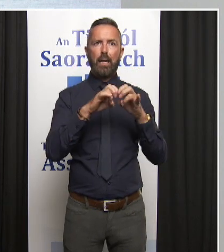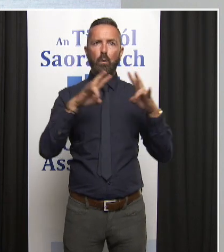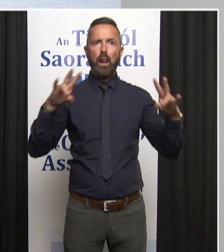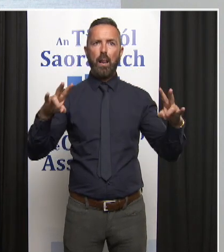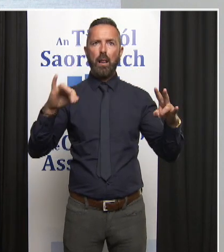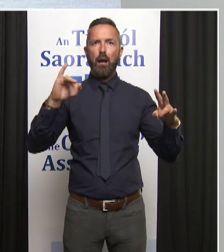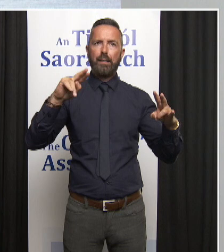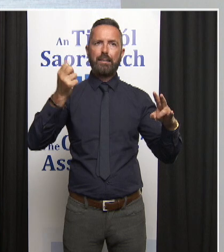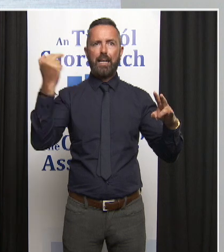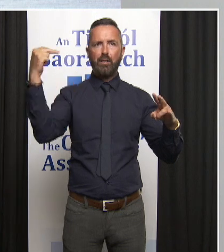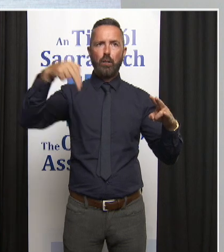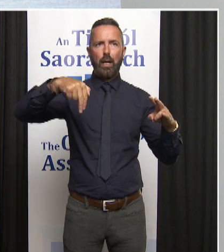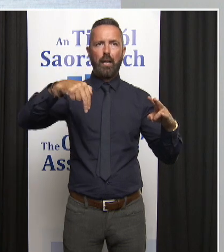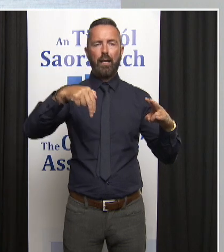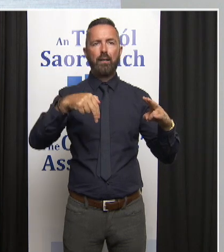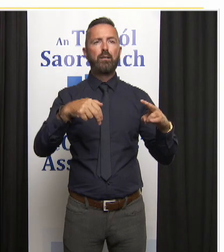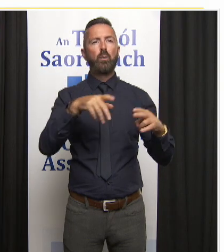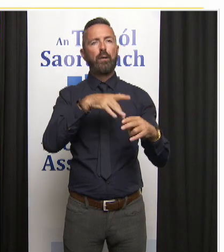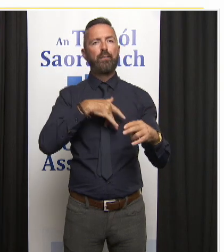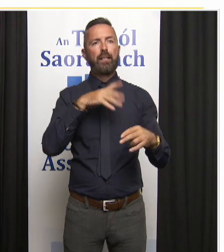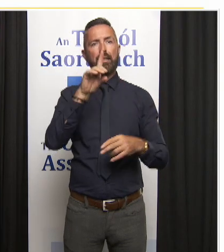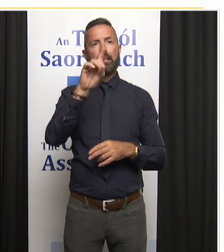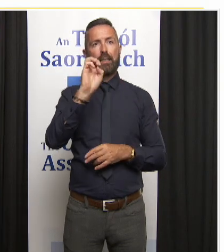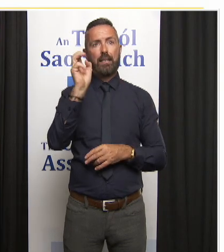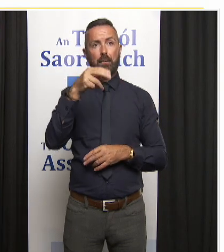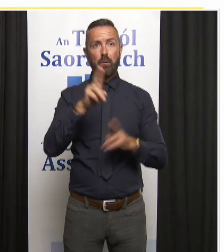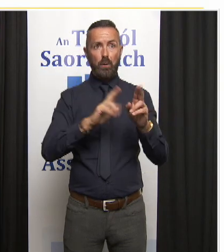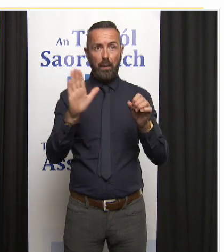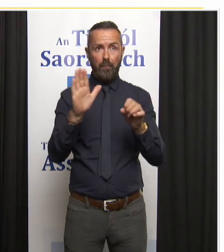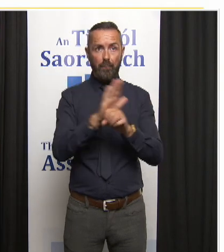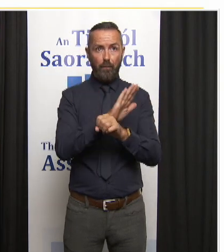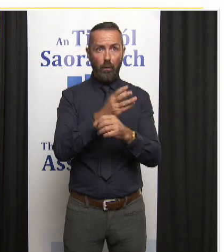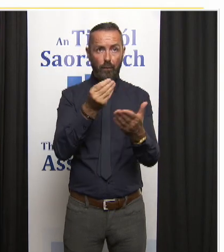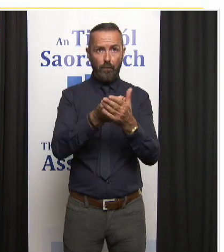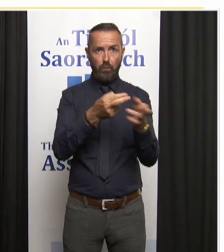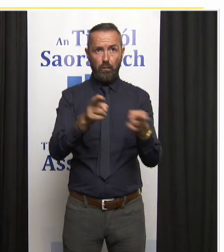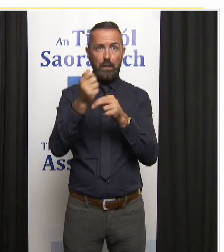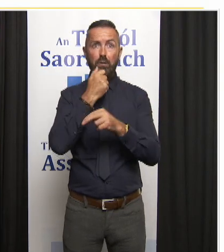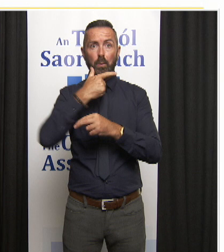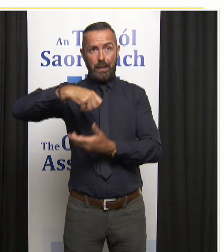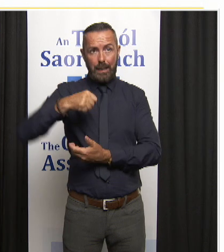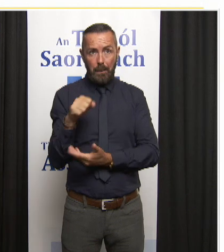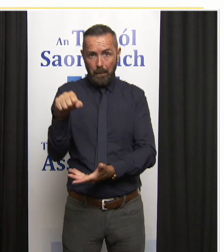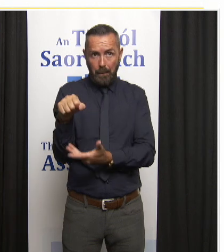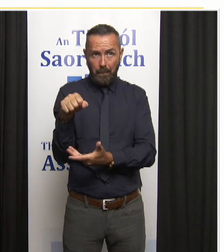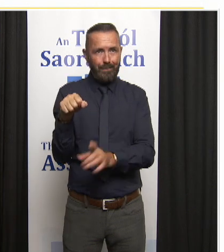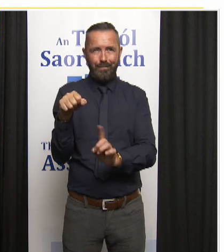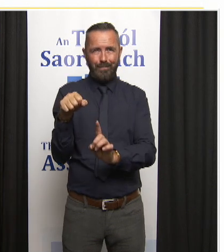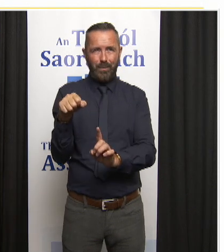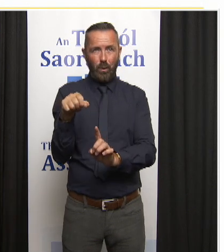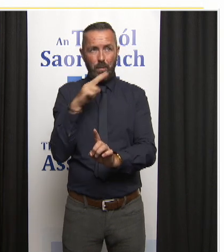we felt that the DEM shouldn't be able to retain all of the funds that are raised in Dublin, because obviously that would disadvantage the rest of the